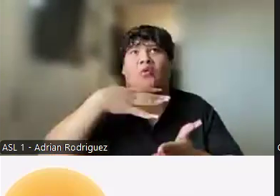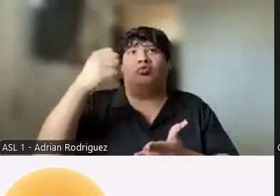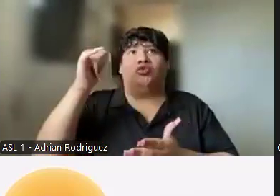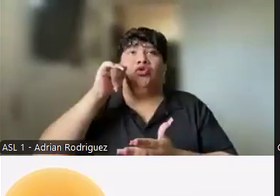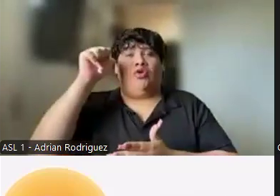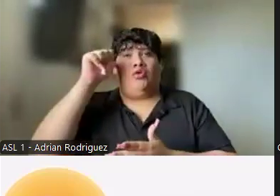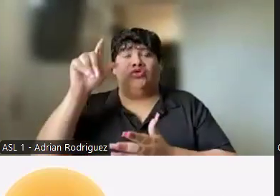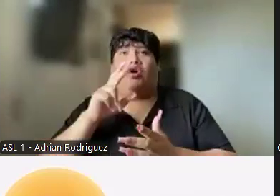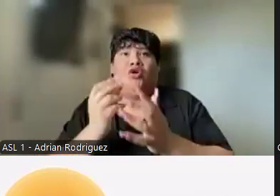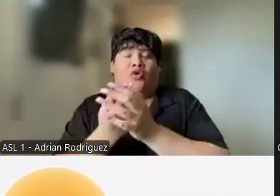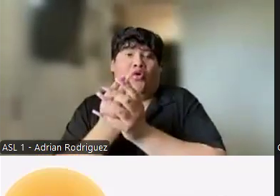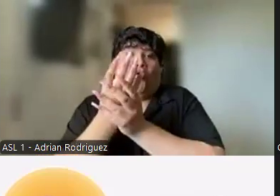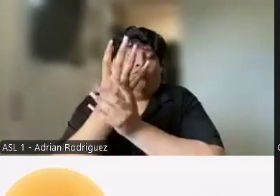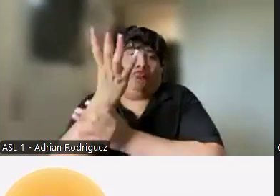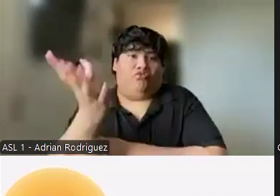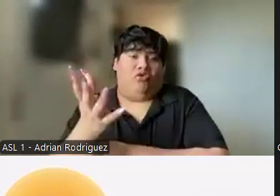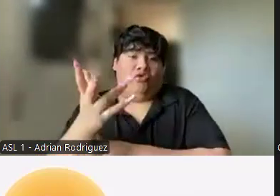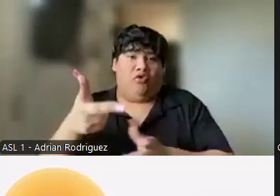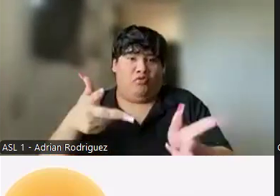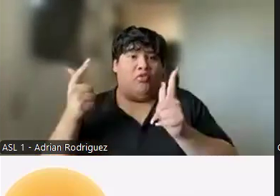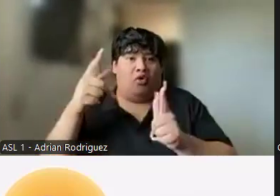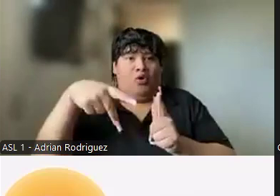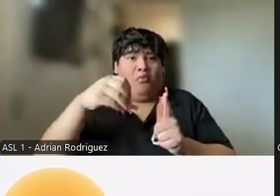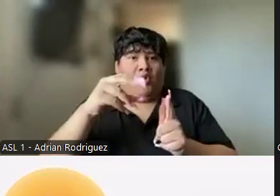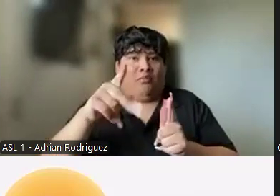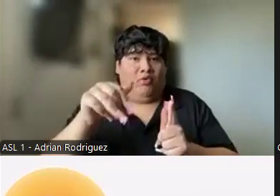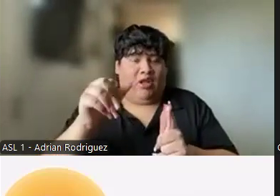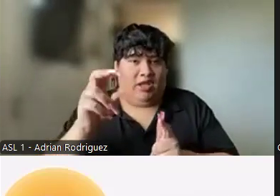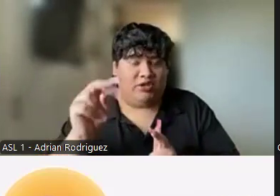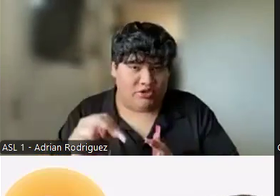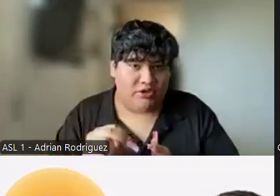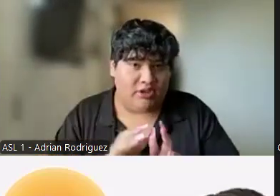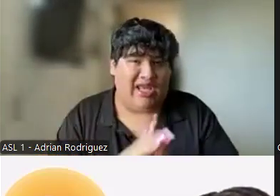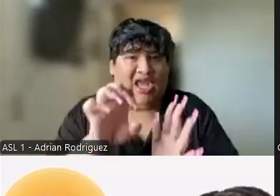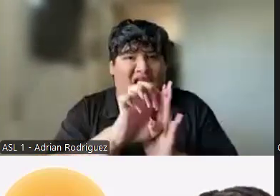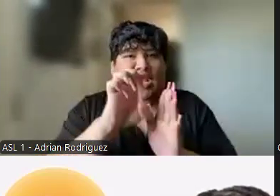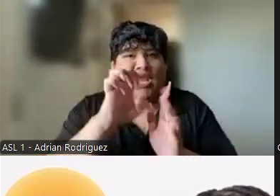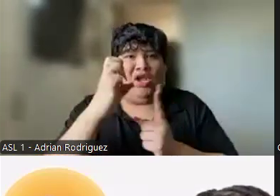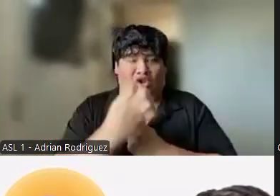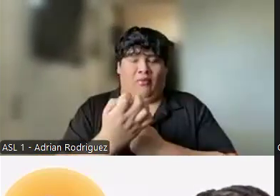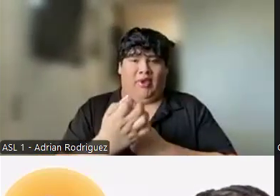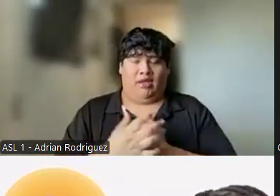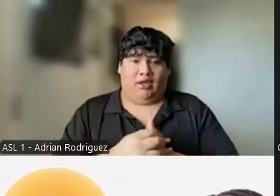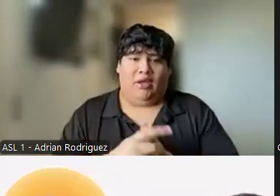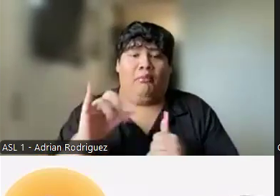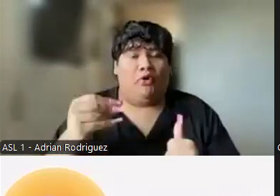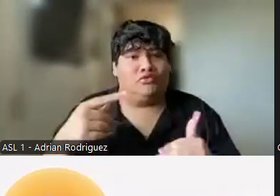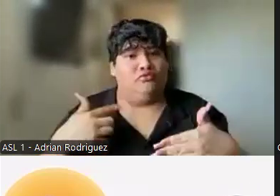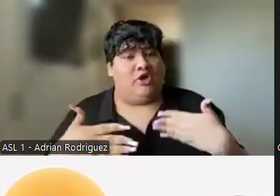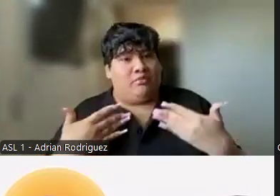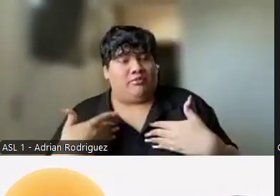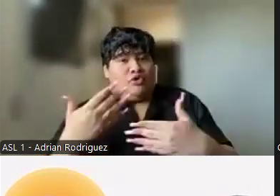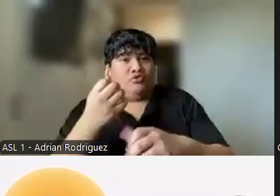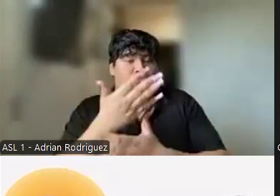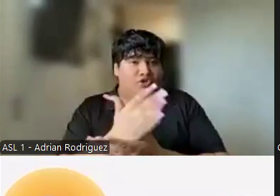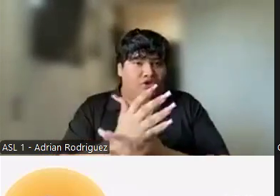growing population becoming unhoused. We know it's primarily economic. And I'm happy to also share with you, we actually